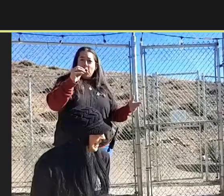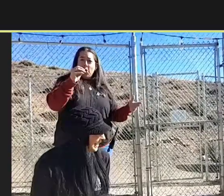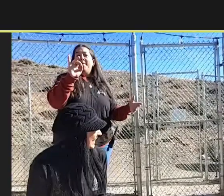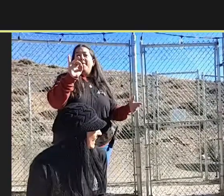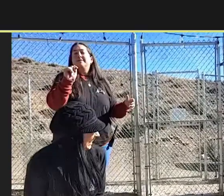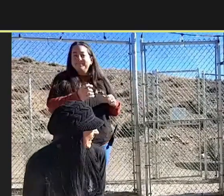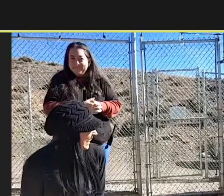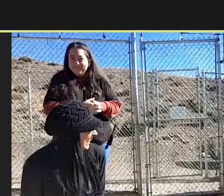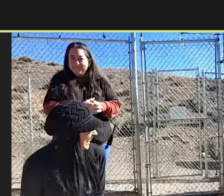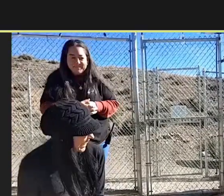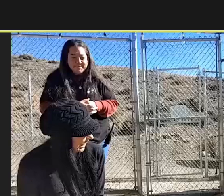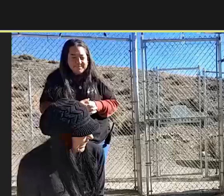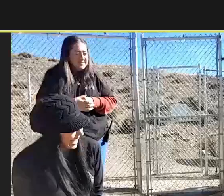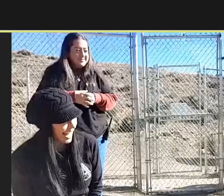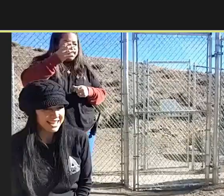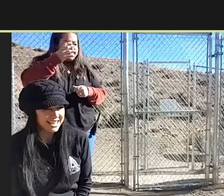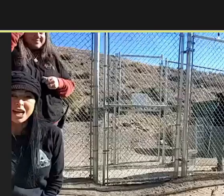84% hobbit.